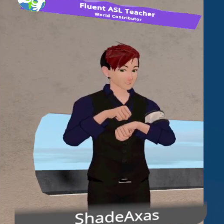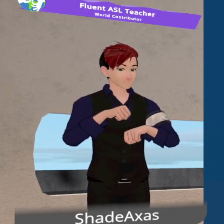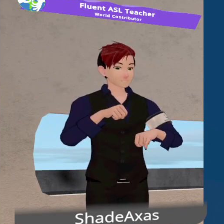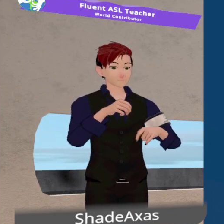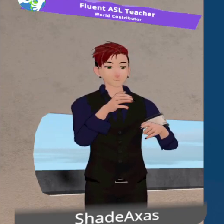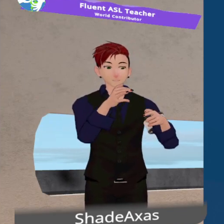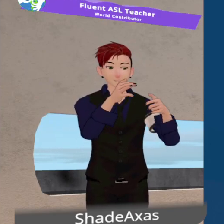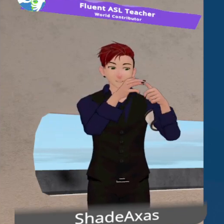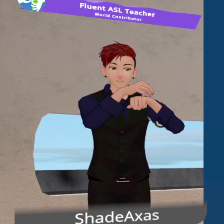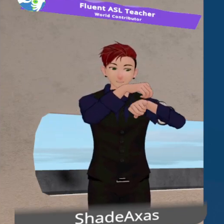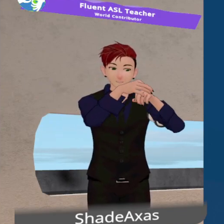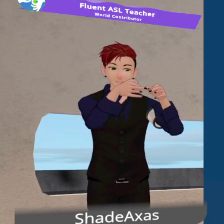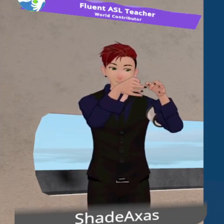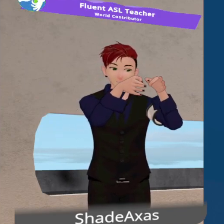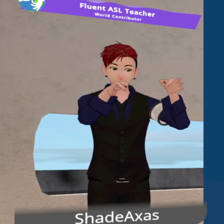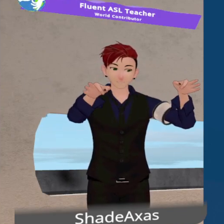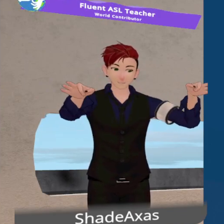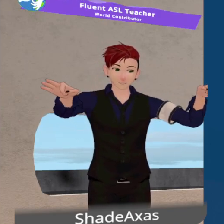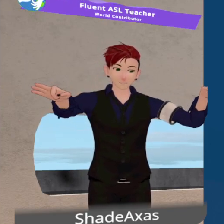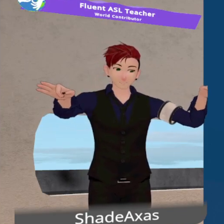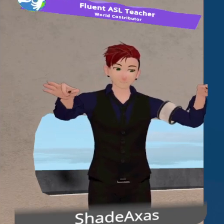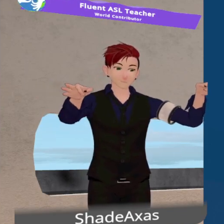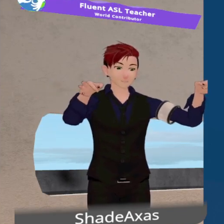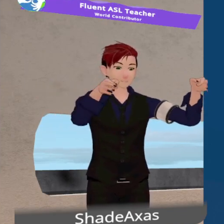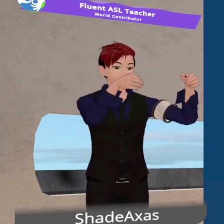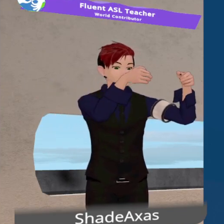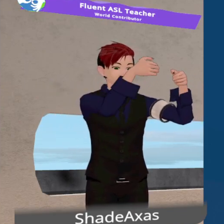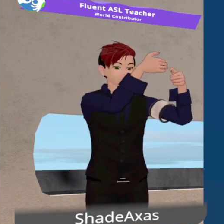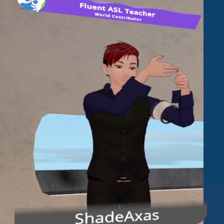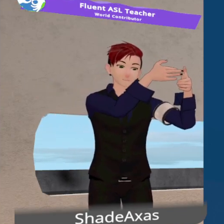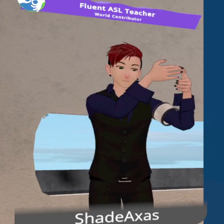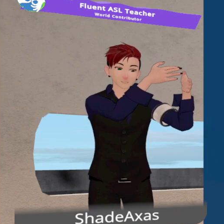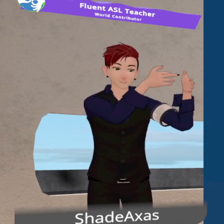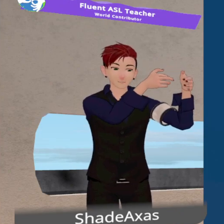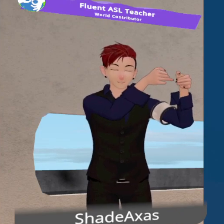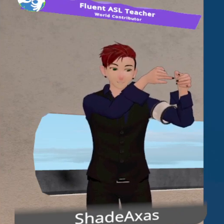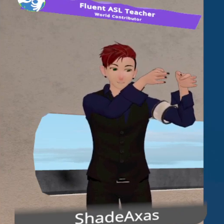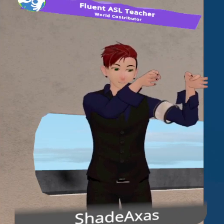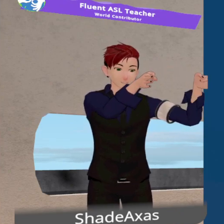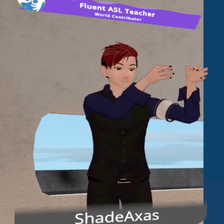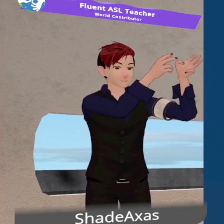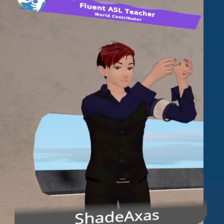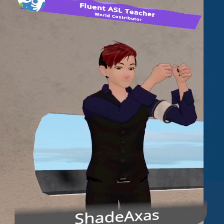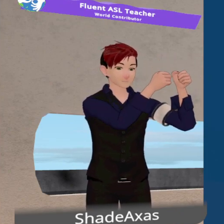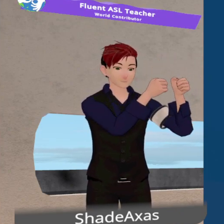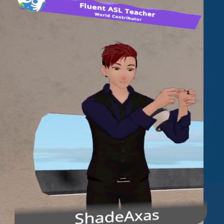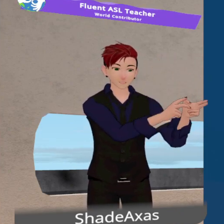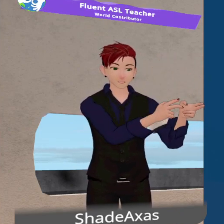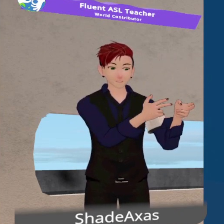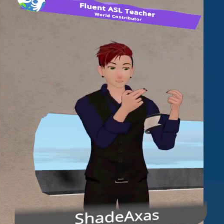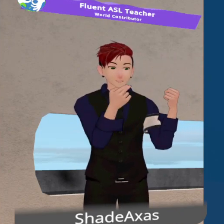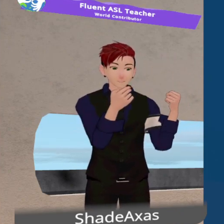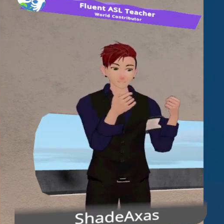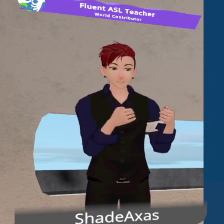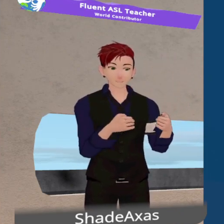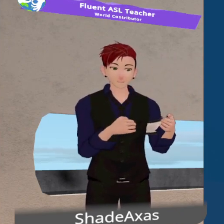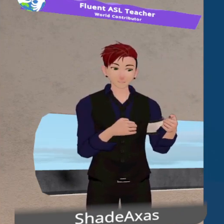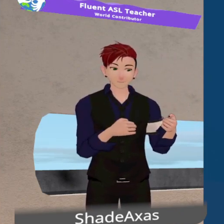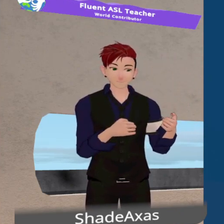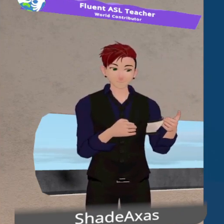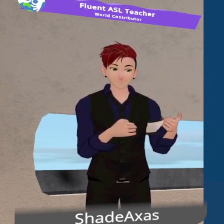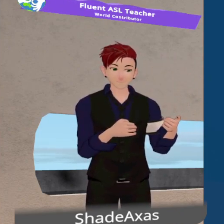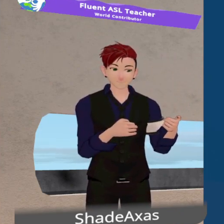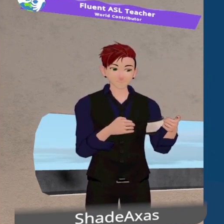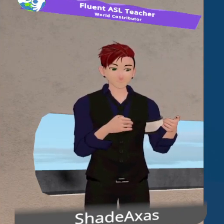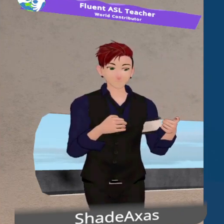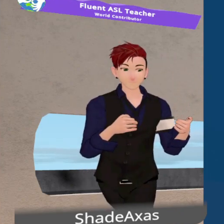Exact English is taking an English sentence and taking each part of that sentence and manually coding it in some sort of sign.